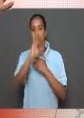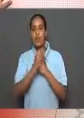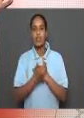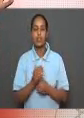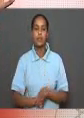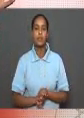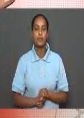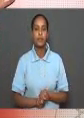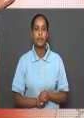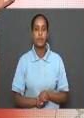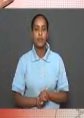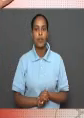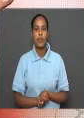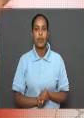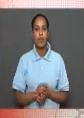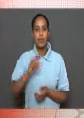of temperatures.